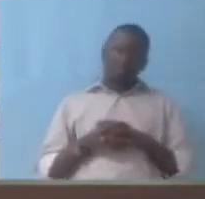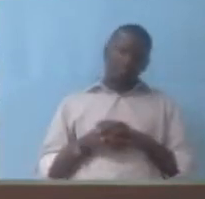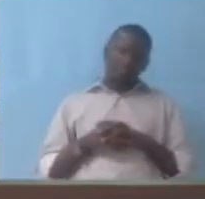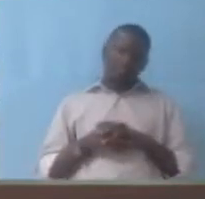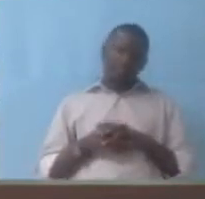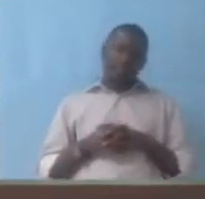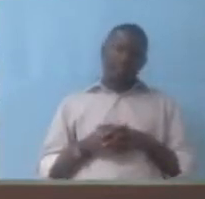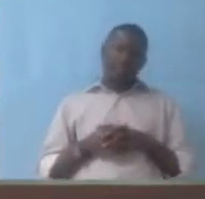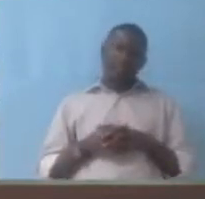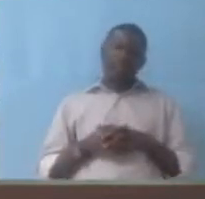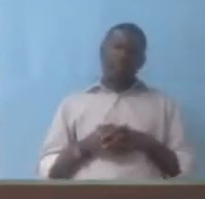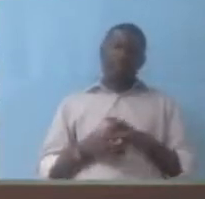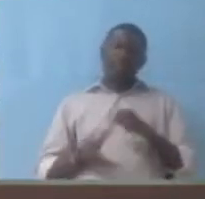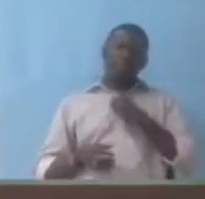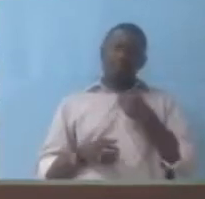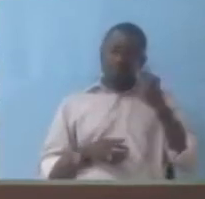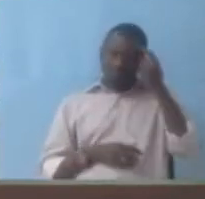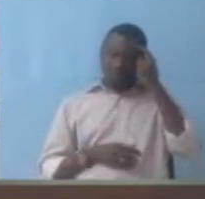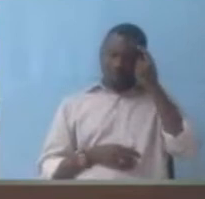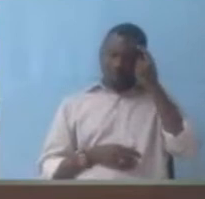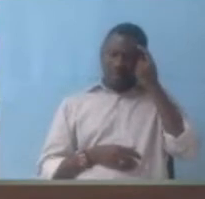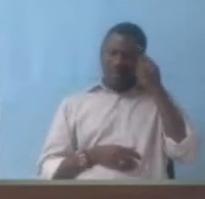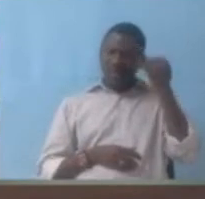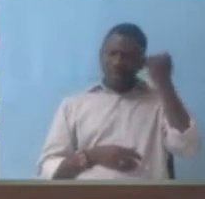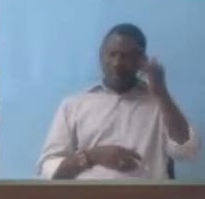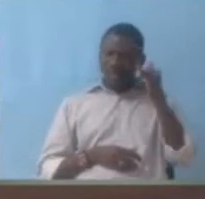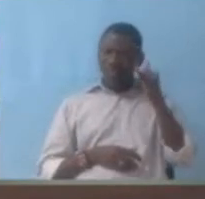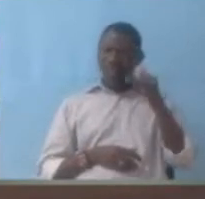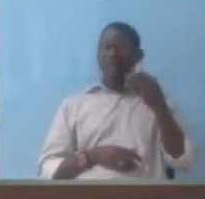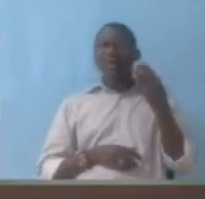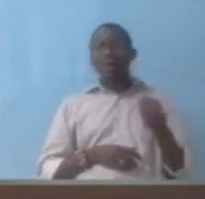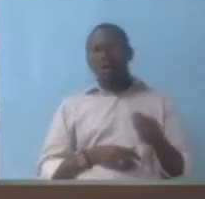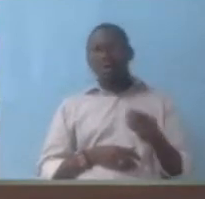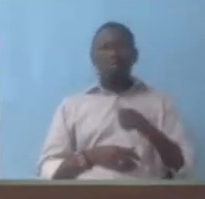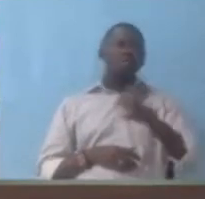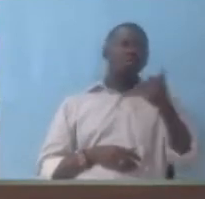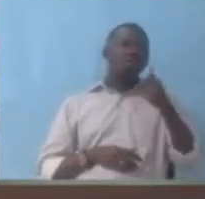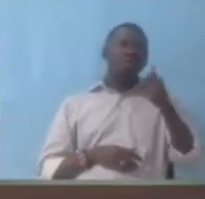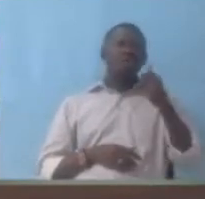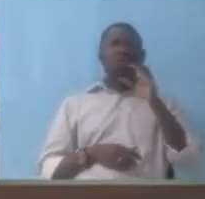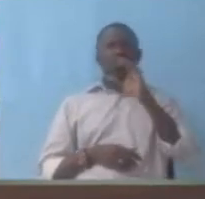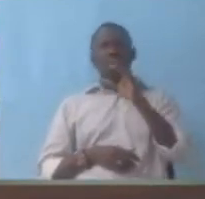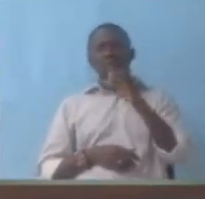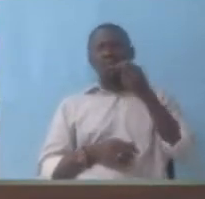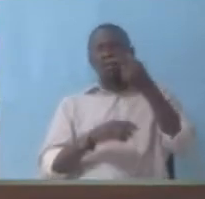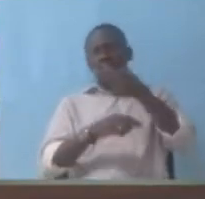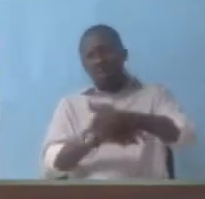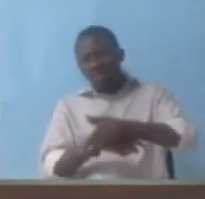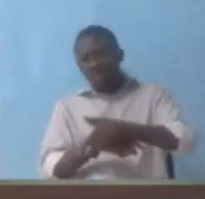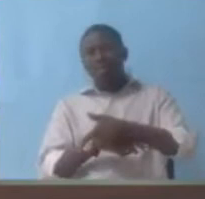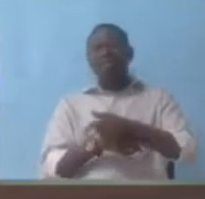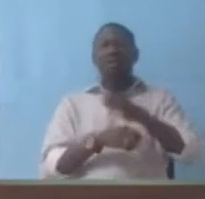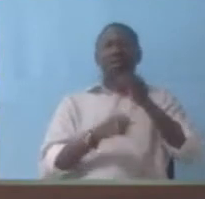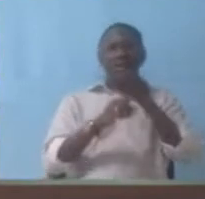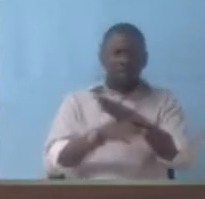Gambia. And taking a point of reference from how other countries, Nigeria, Ghana,